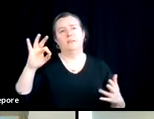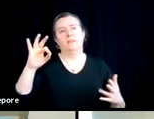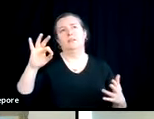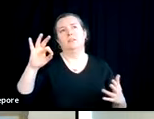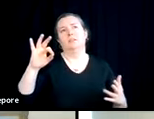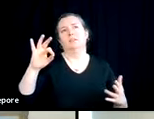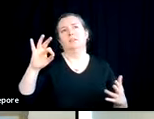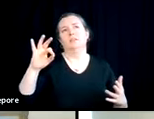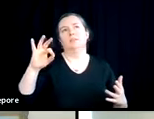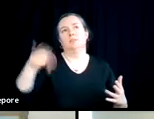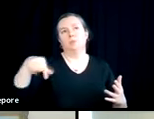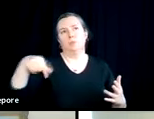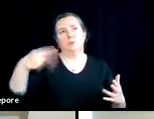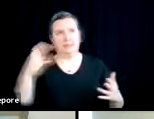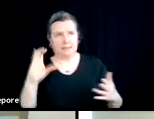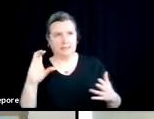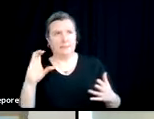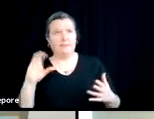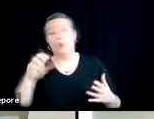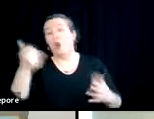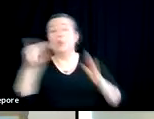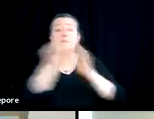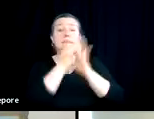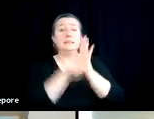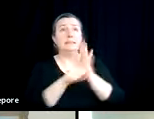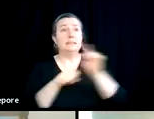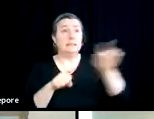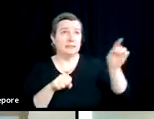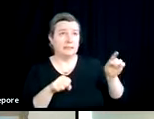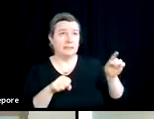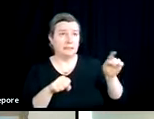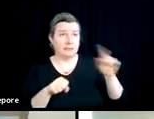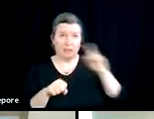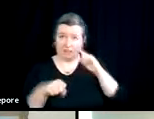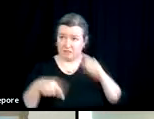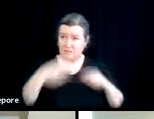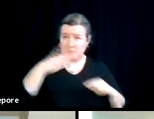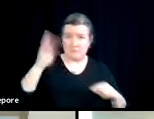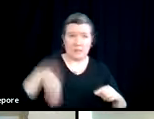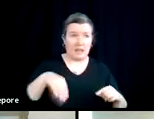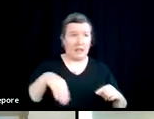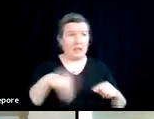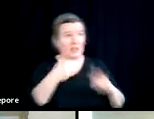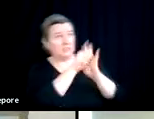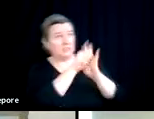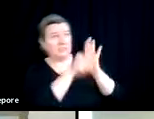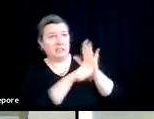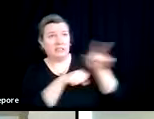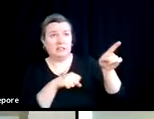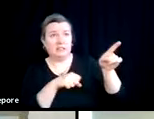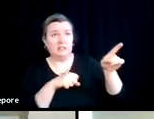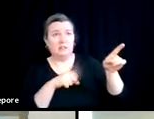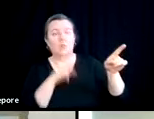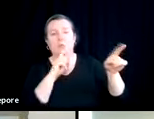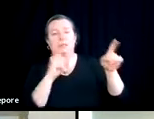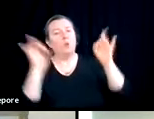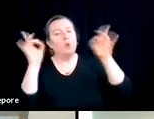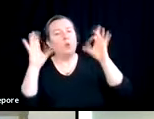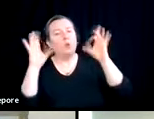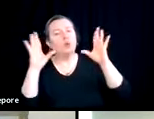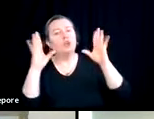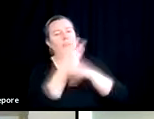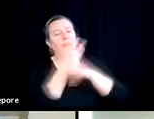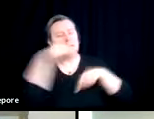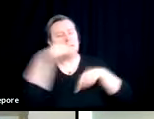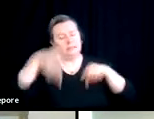other states right now, as bad as it's been for us, other states right now, there are a lot of places in the country that are getting clobbered in